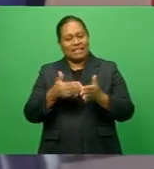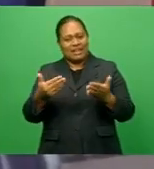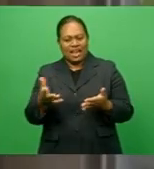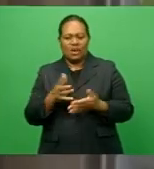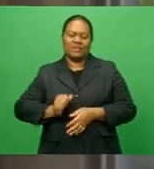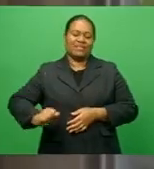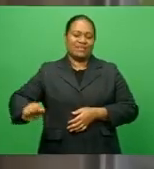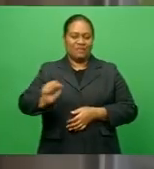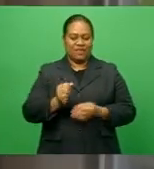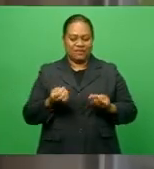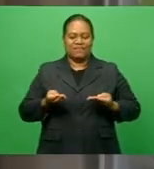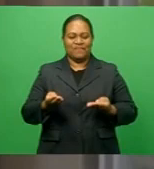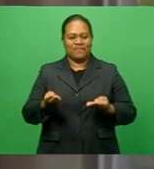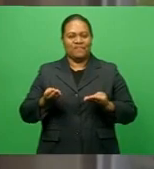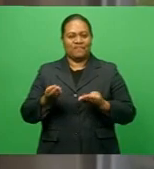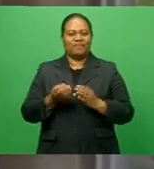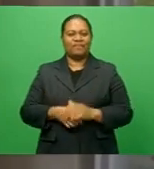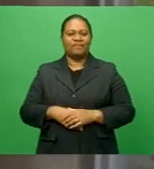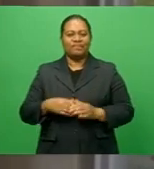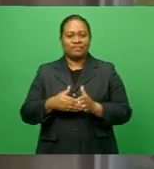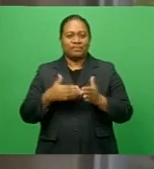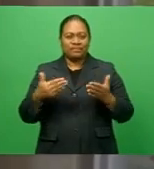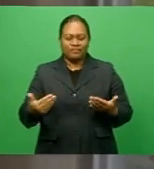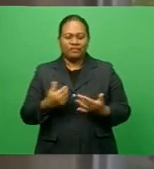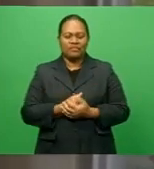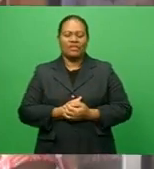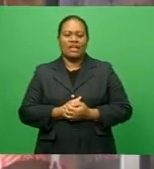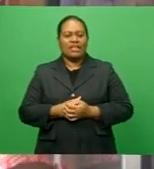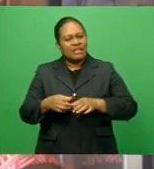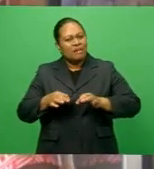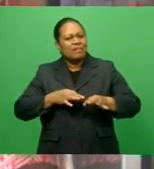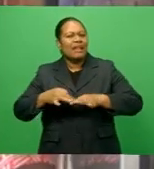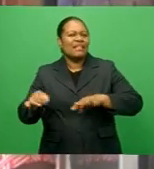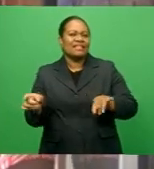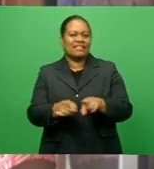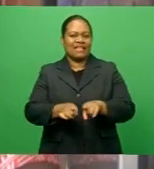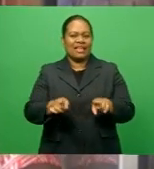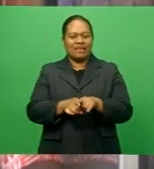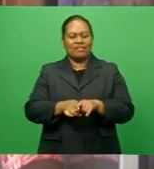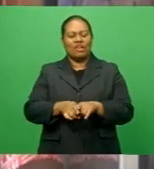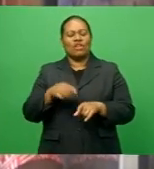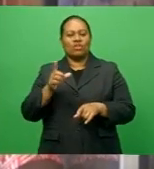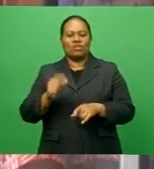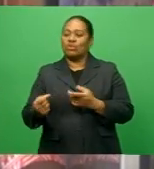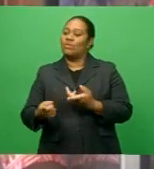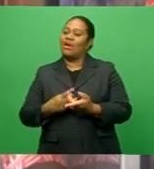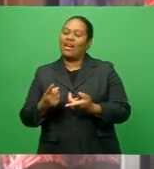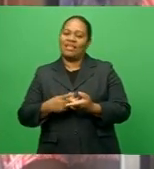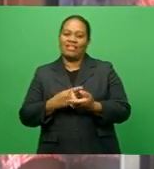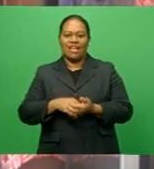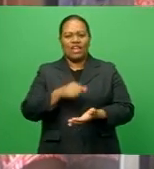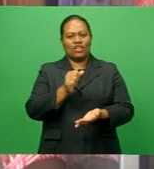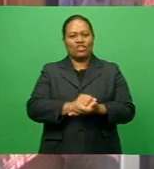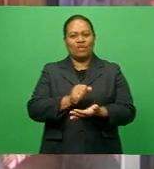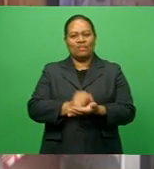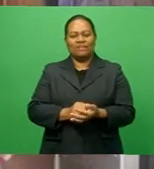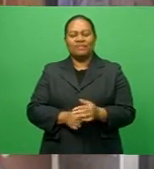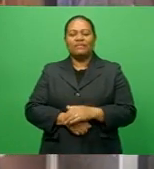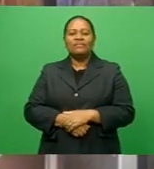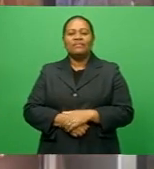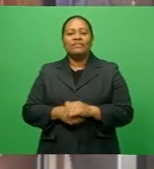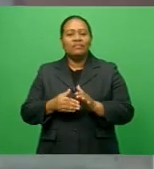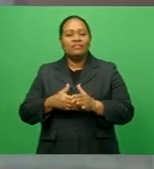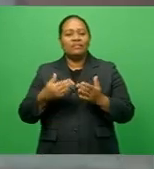of a bakery and a cafe. The hot bread kitchen plans similar refurbishments at other outlets around the country. It